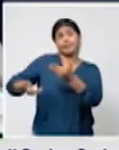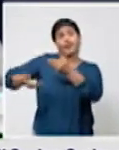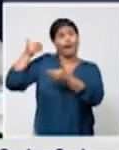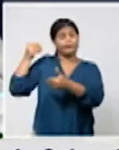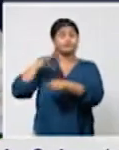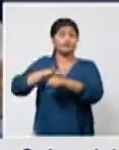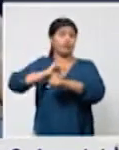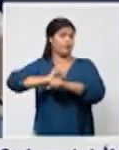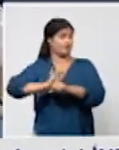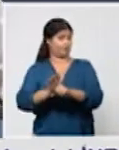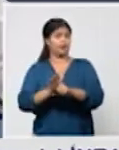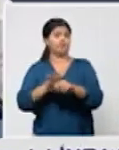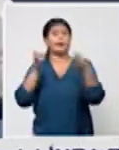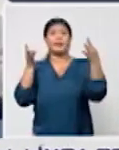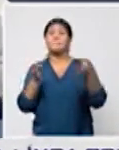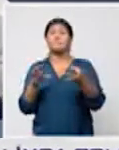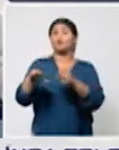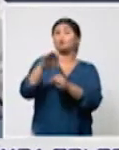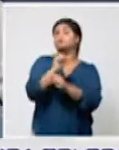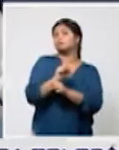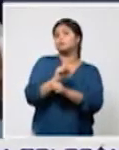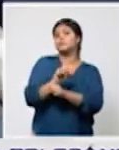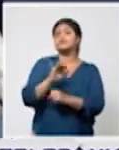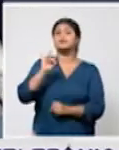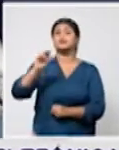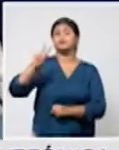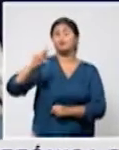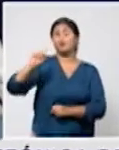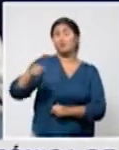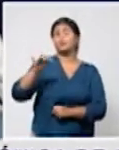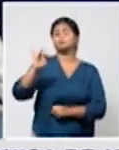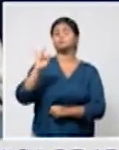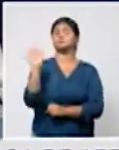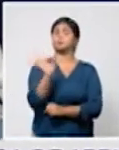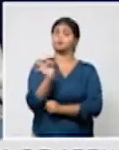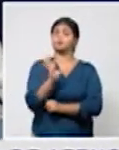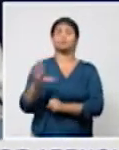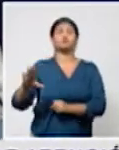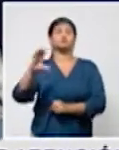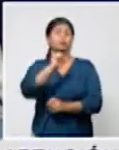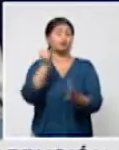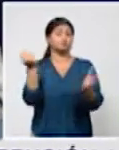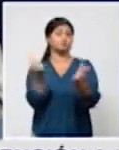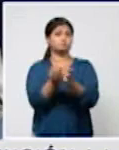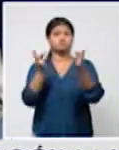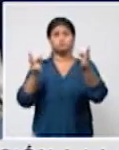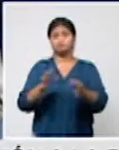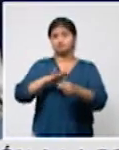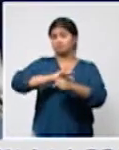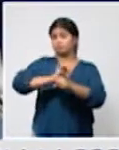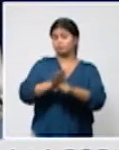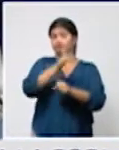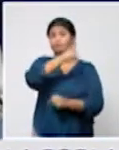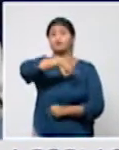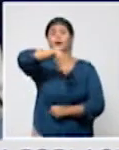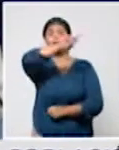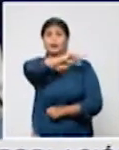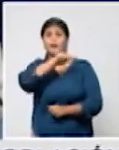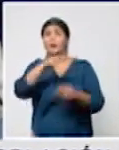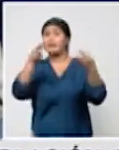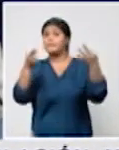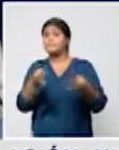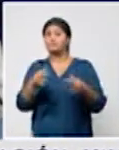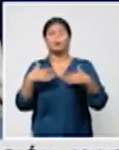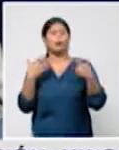contacts. This brings the number of cases where the source of infection has been linked to a previously confirmed case